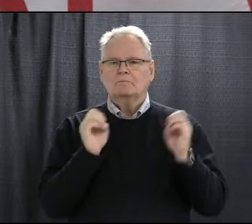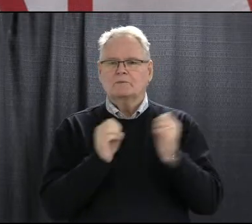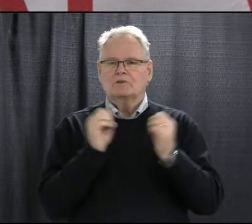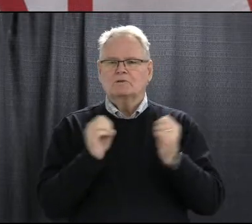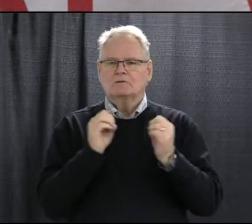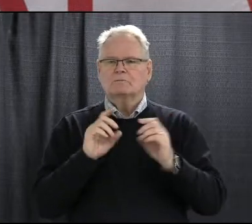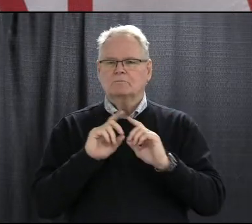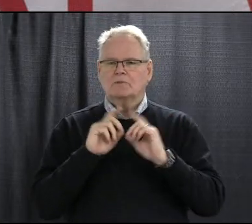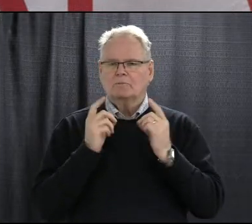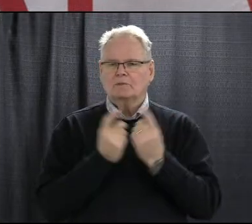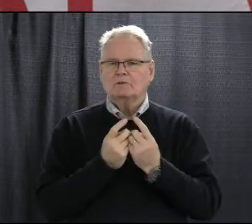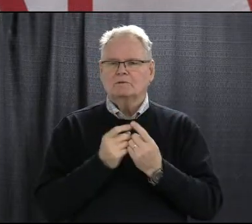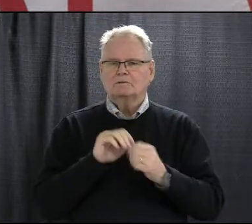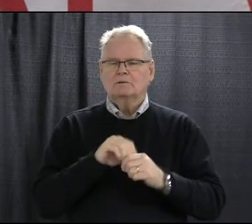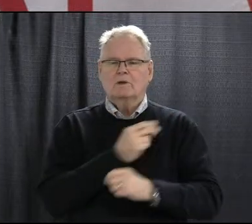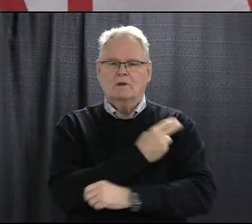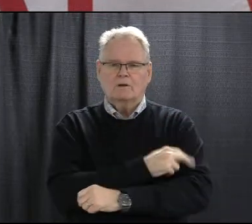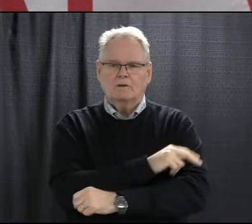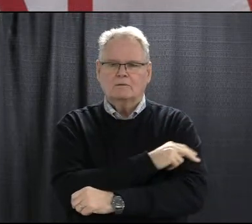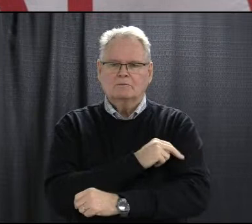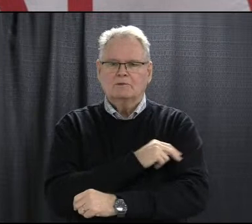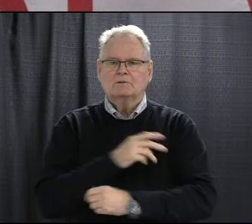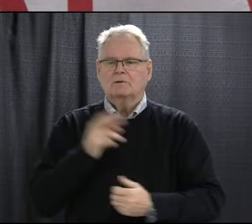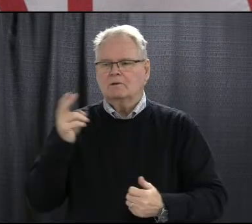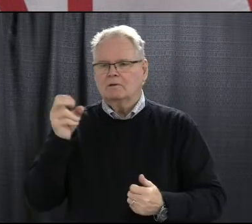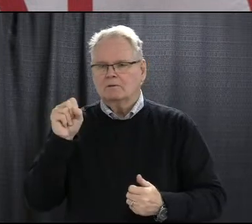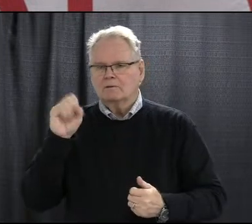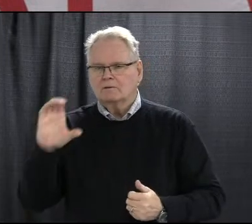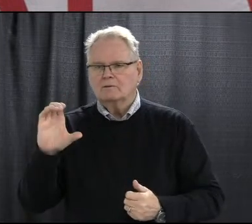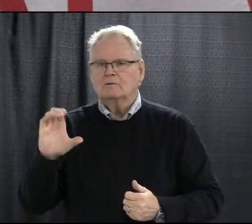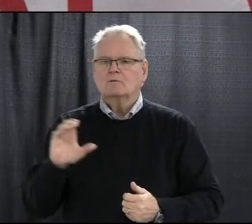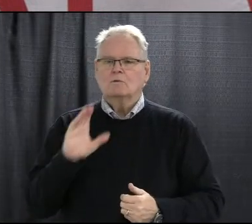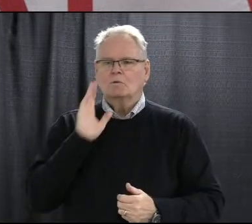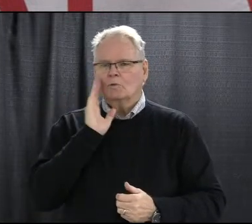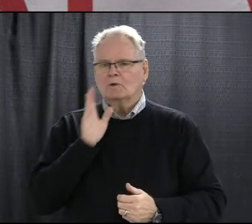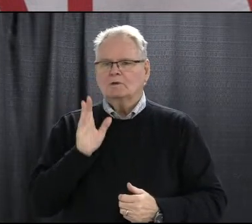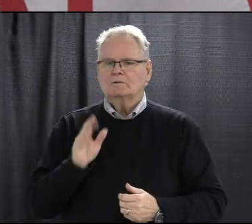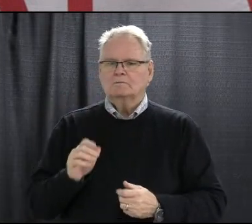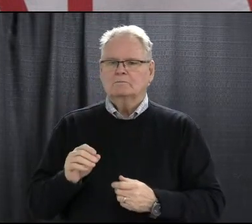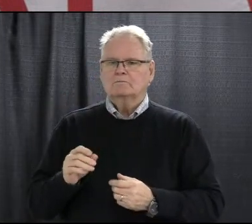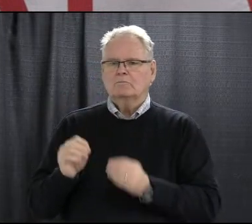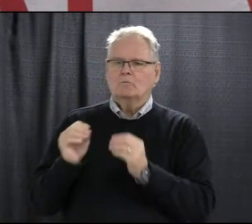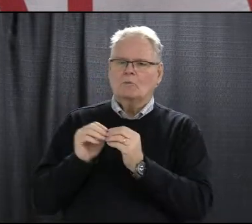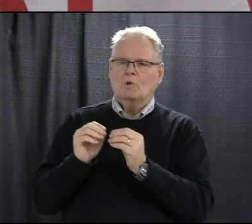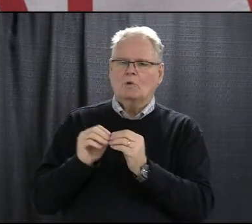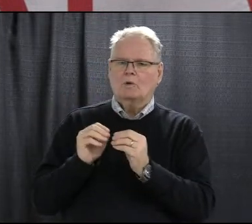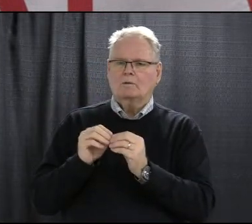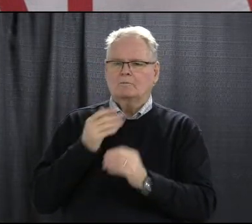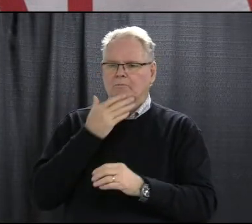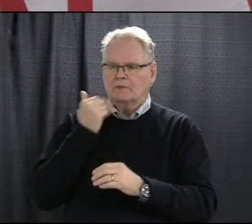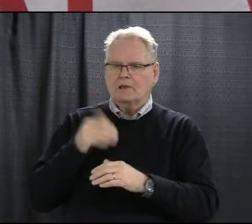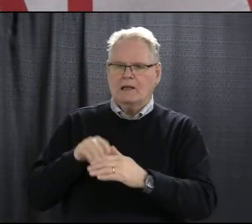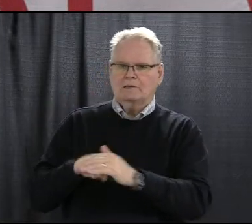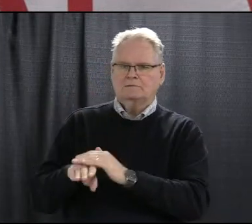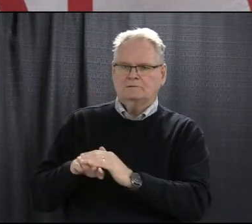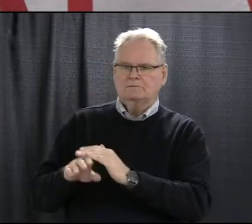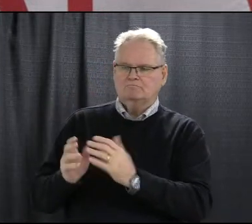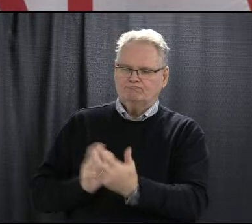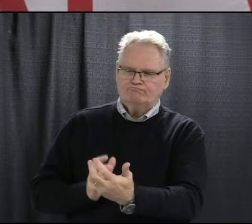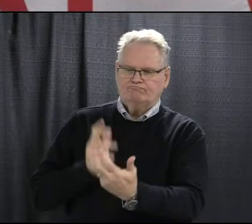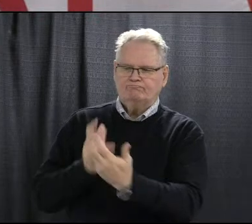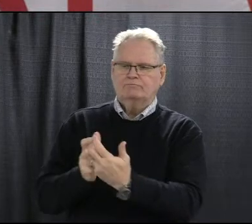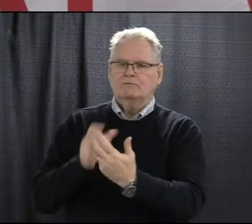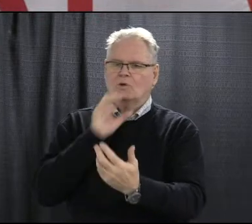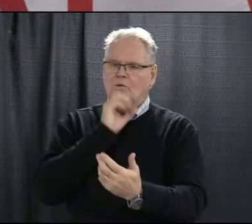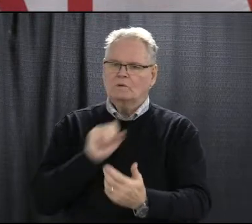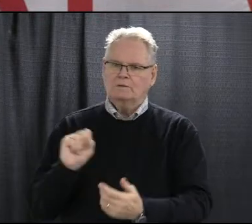rejuvenation at the Health Sciences Complex. Planning is continuing for the Centre of Excellence in Central Newfoundland and